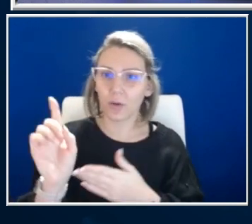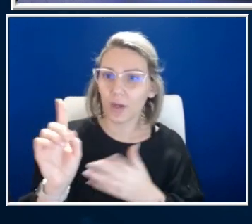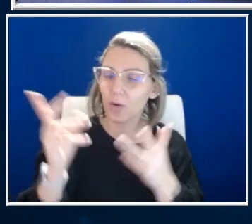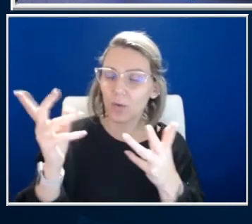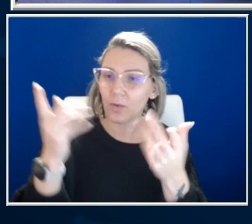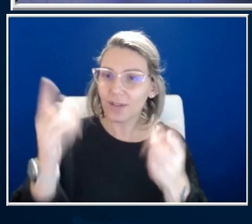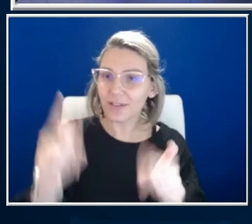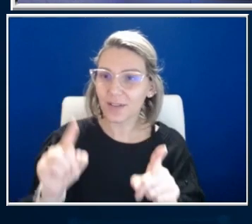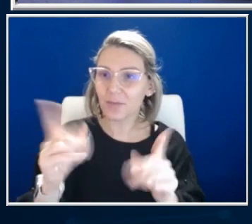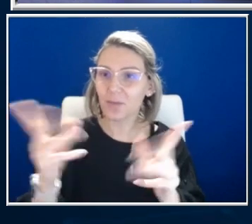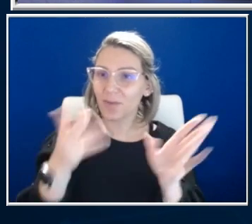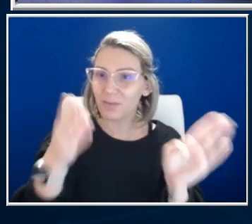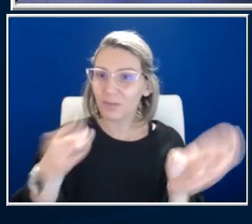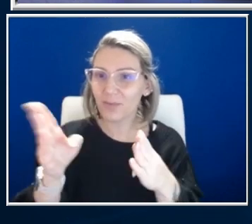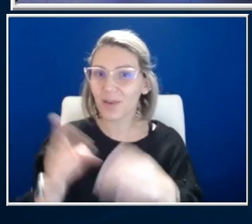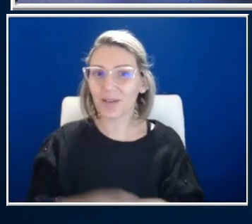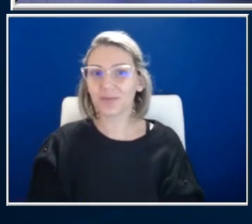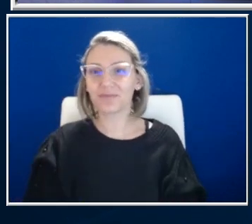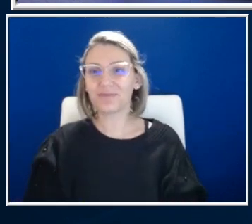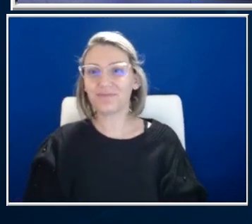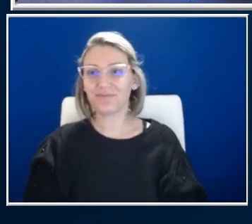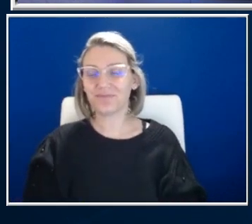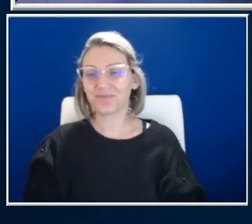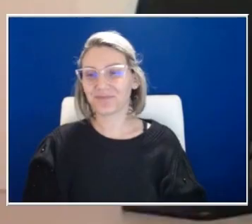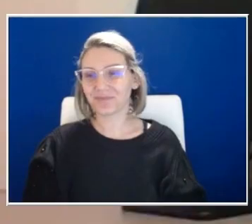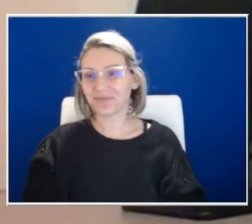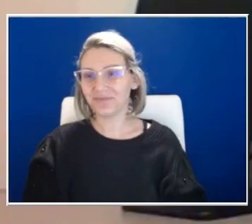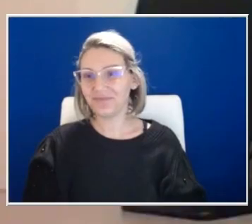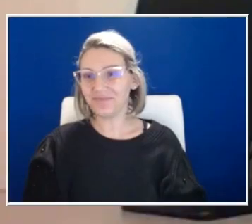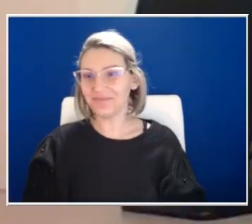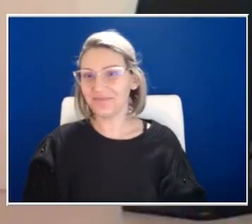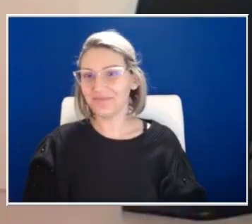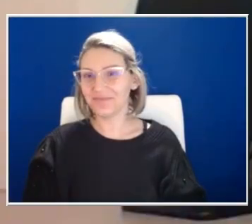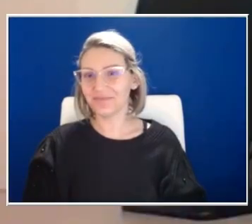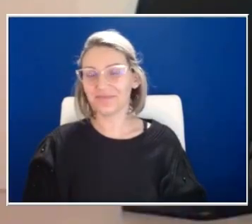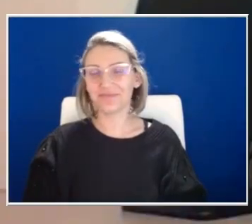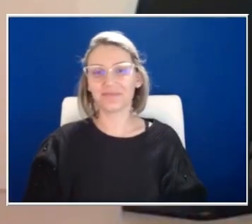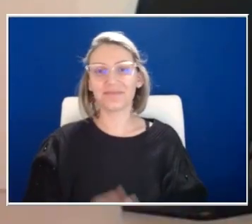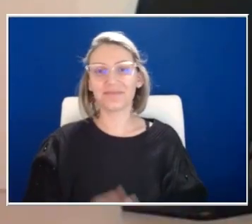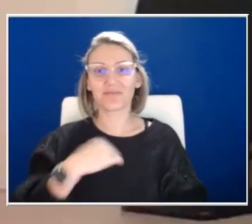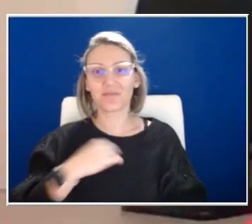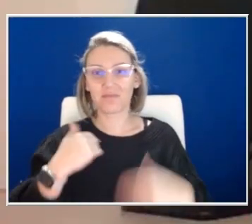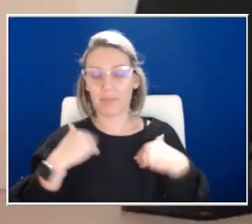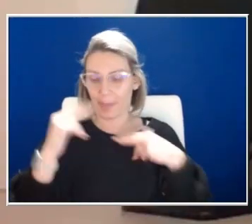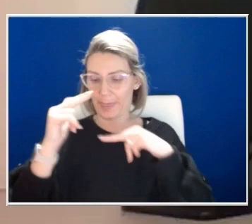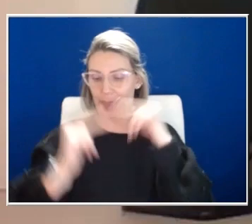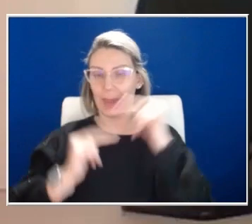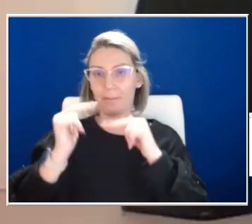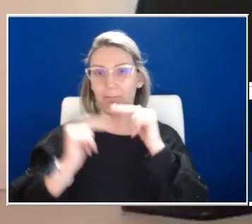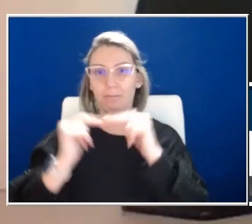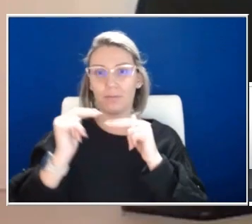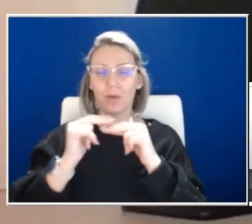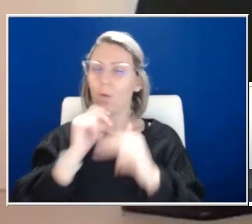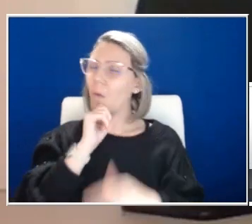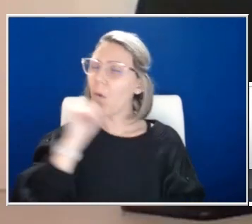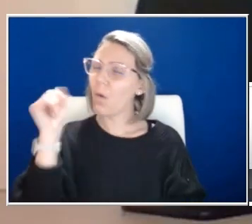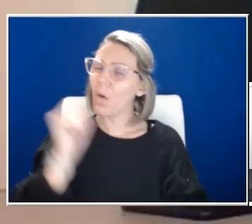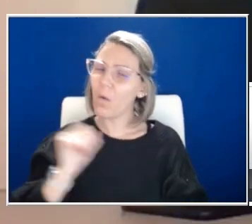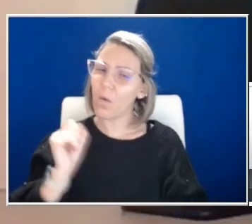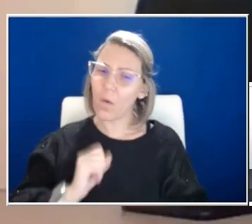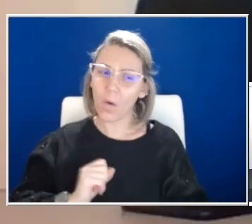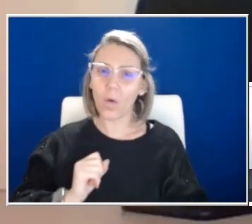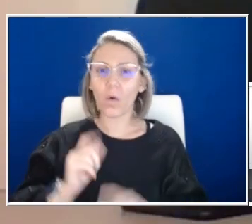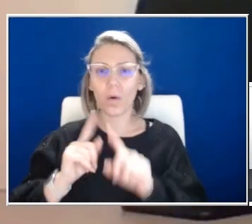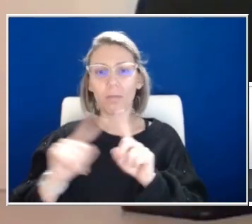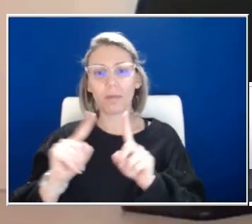on doing? What's the plan of action, Yolanda? Well, we have a building that is an old building, but it is right in